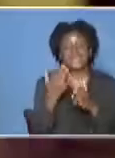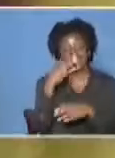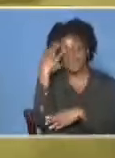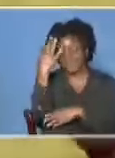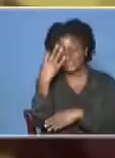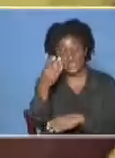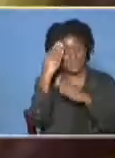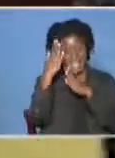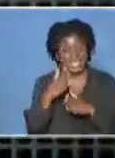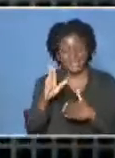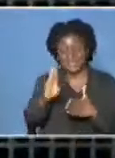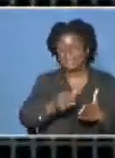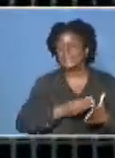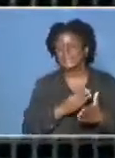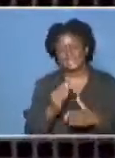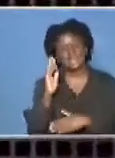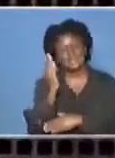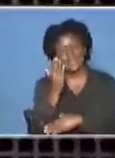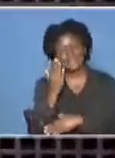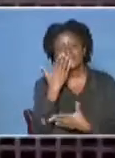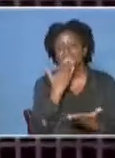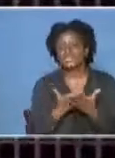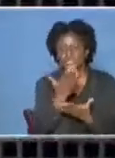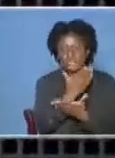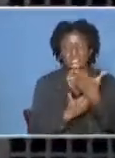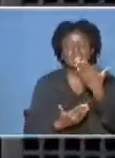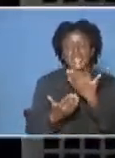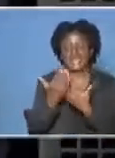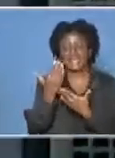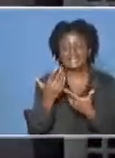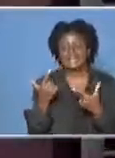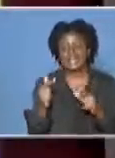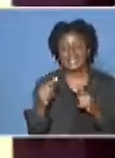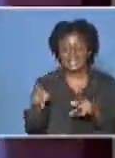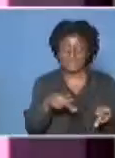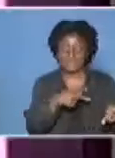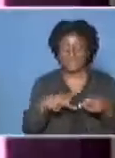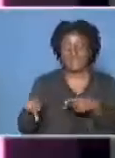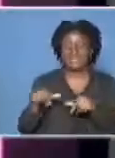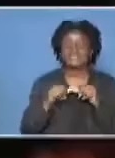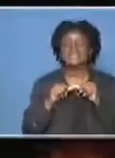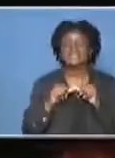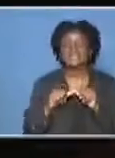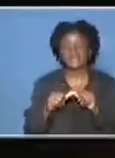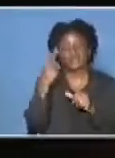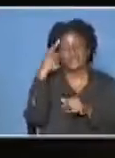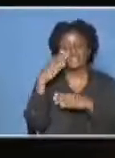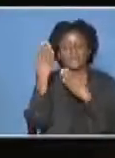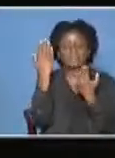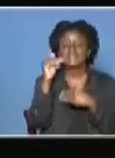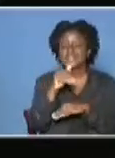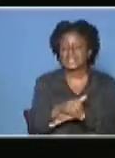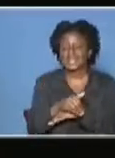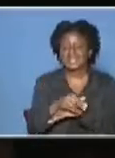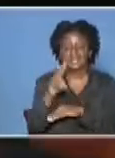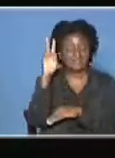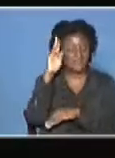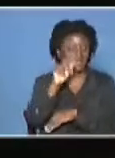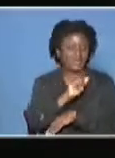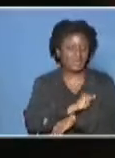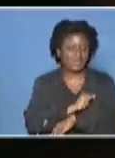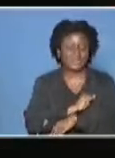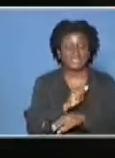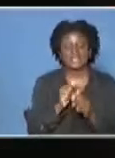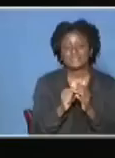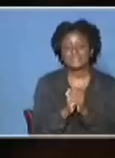future of Bahamian music appears to be in good hands. Let the party continue. For the Bahamas Tonight, I am Vaughn